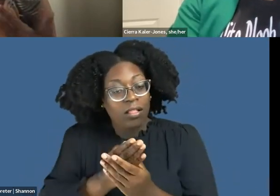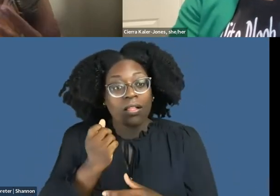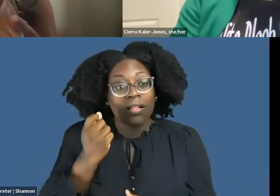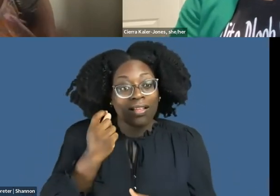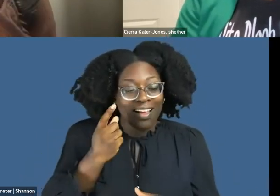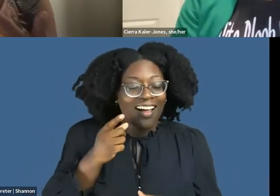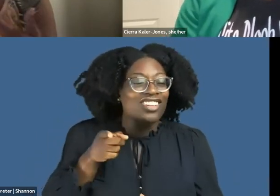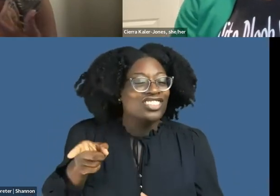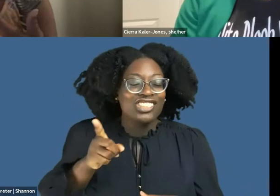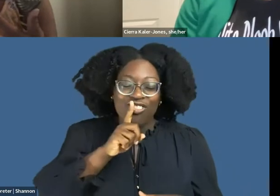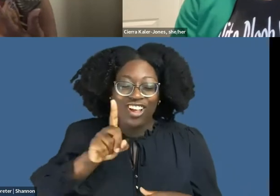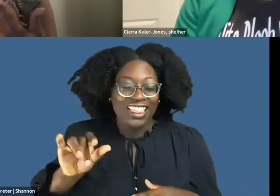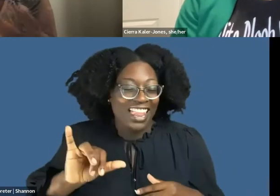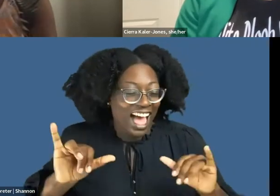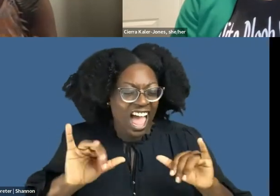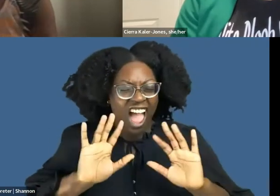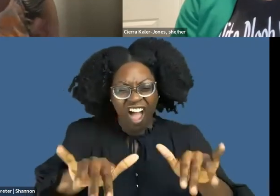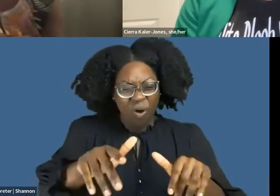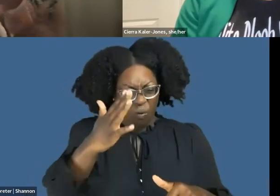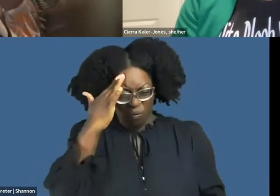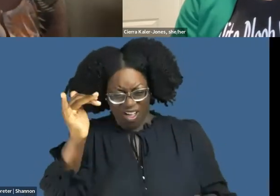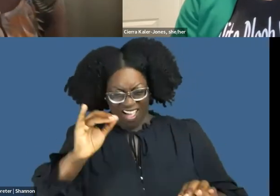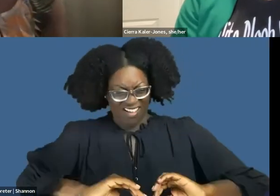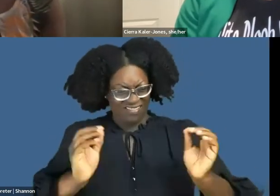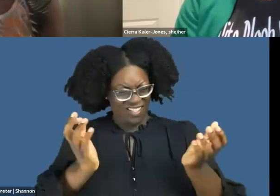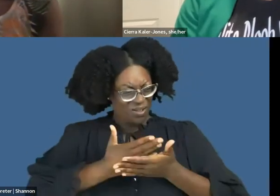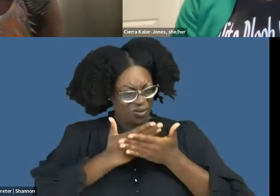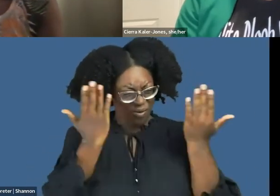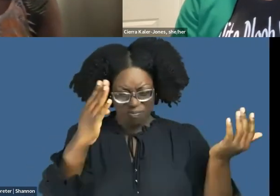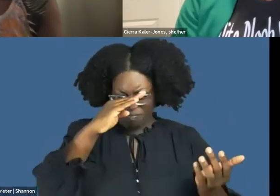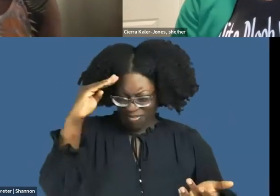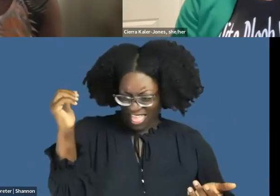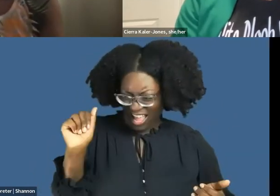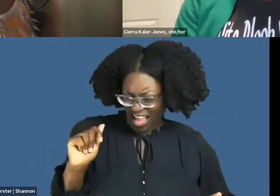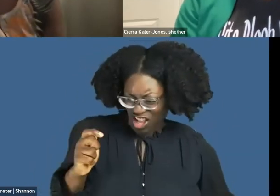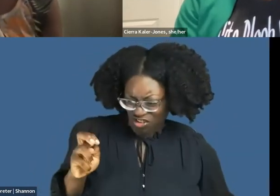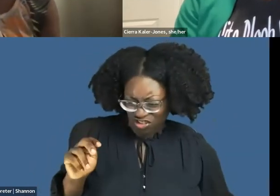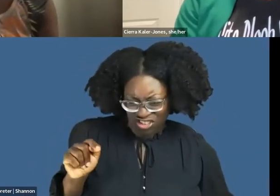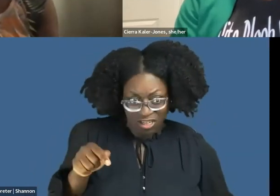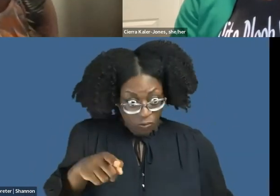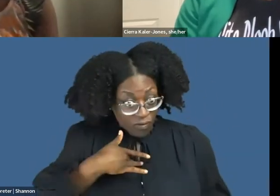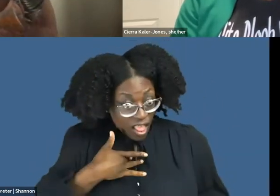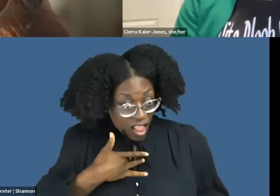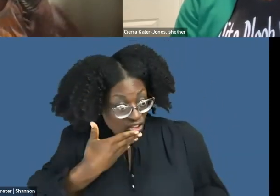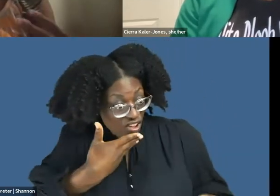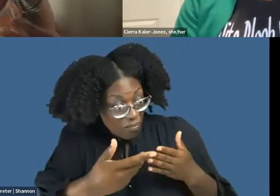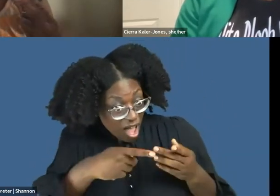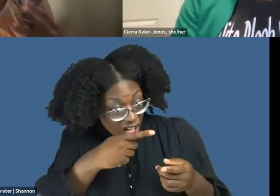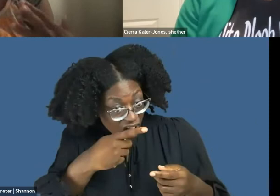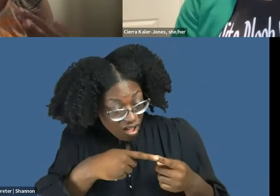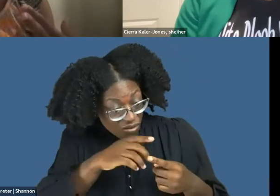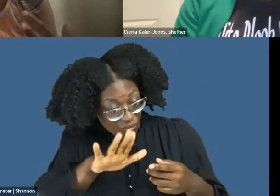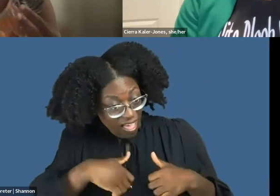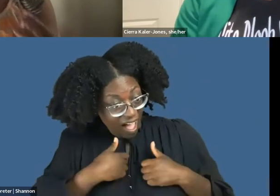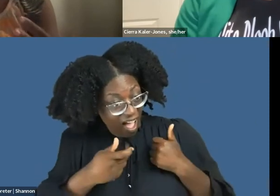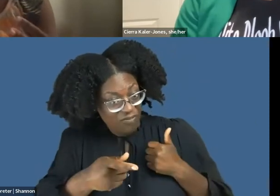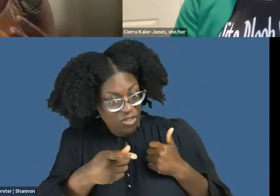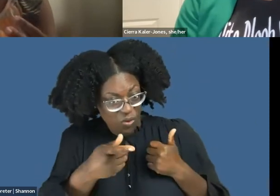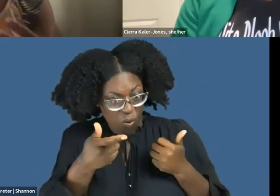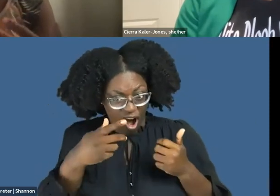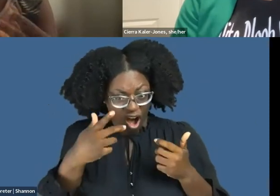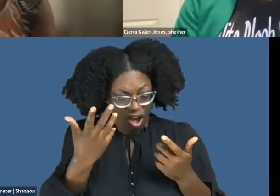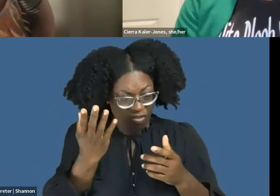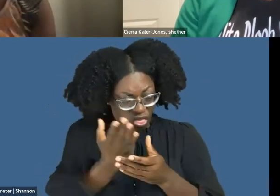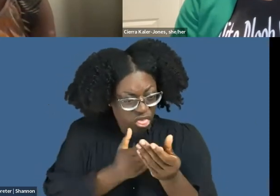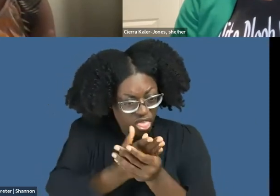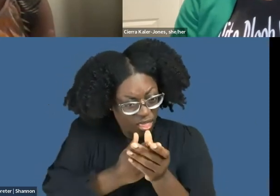Black agents. She's asking them what they do around there. She's asking if they feel good about their lives doing this to people. And so, you know, I also wanna